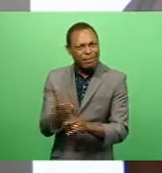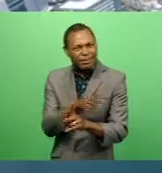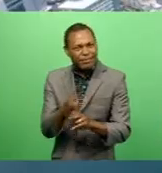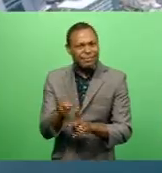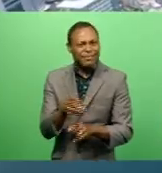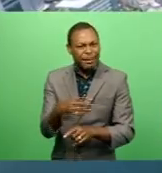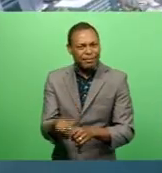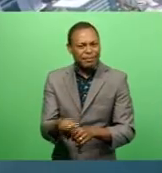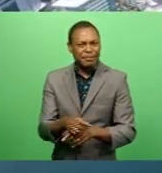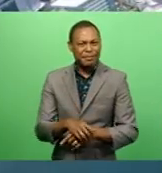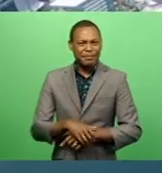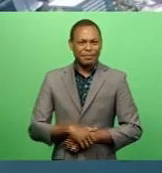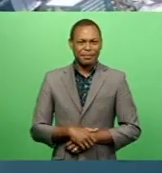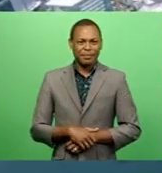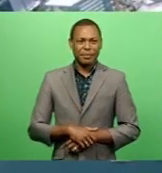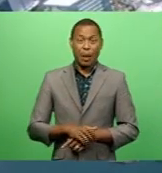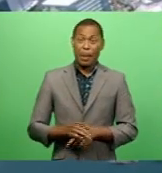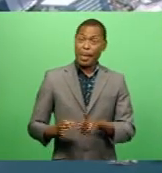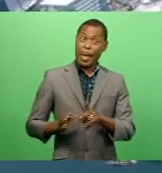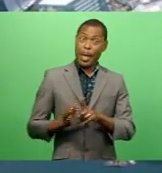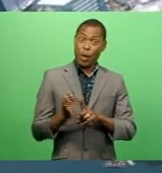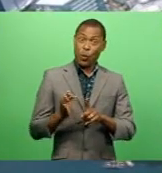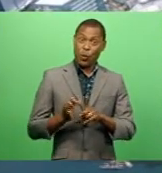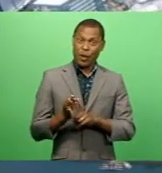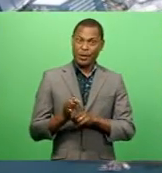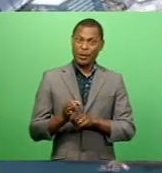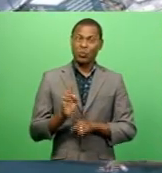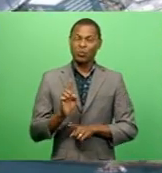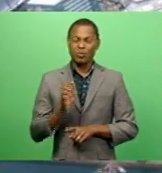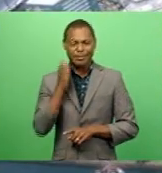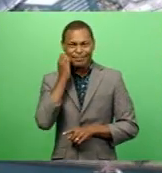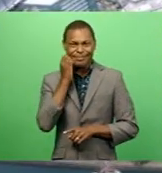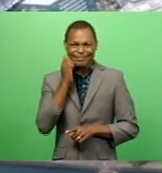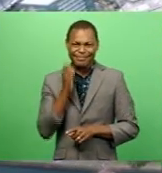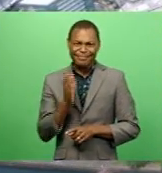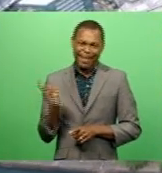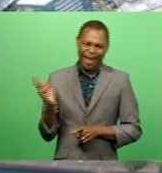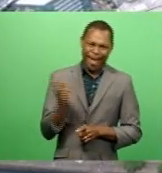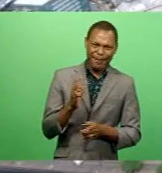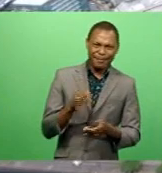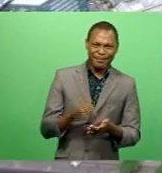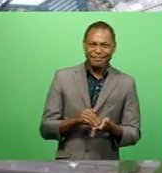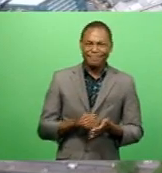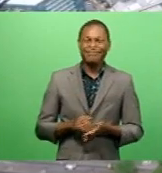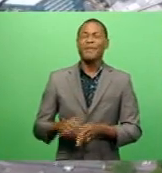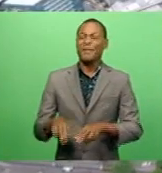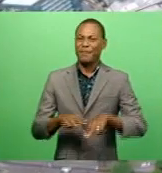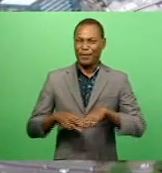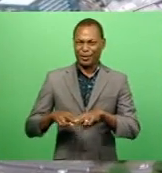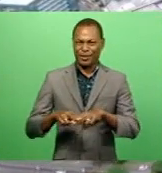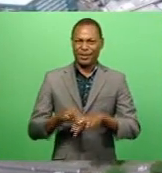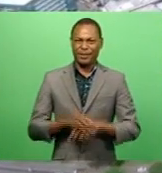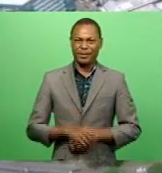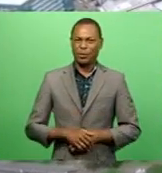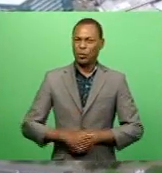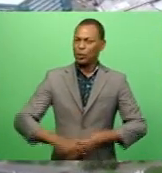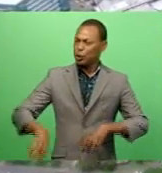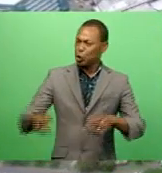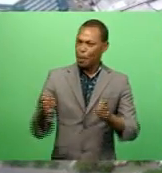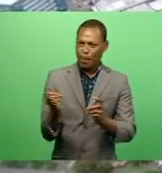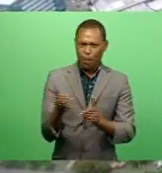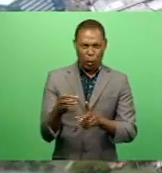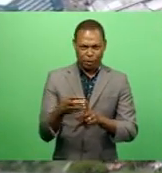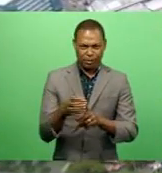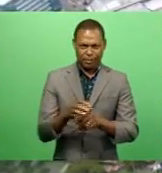trafficked. With an increase in migrants coming to our shores for employment or to invest in the economy, it's critical that the relevant